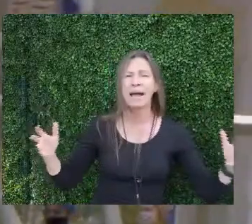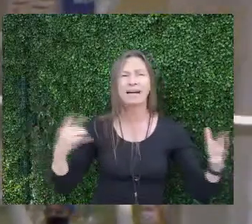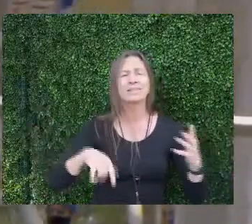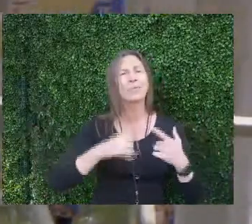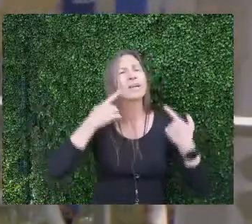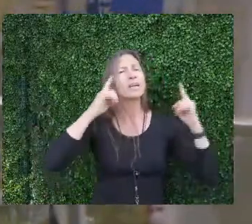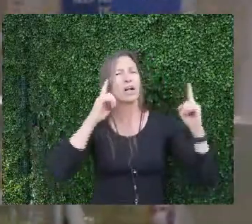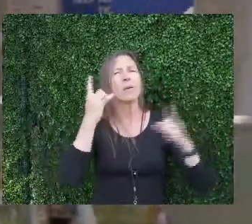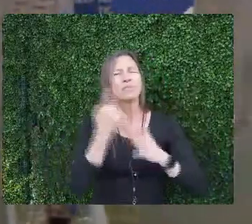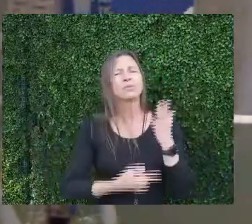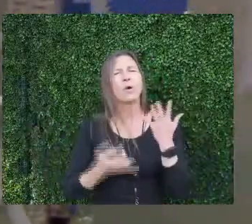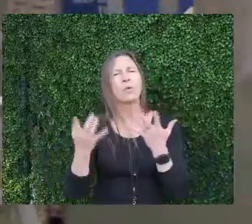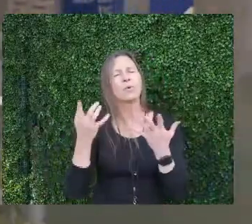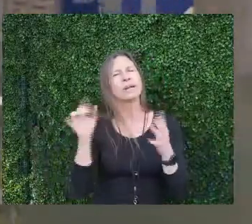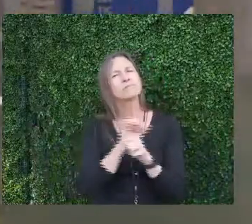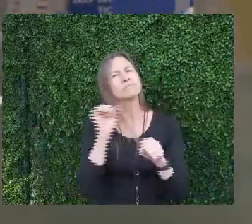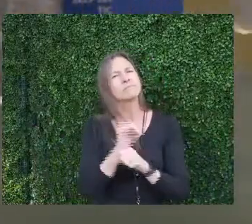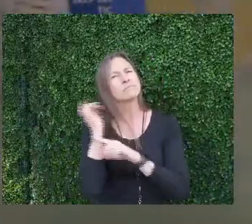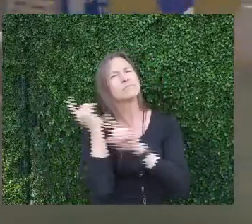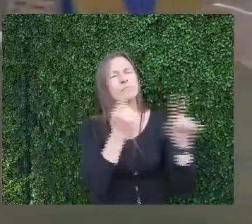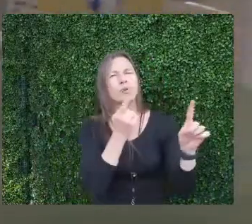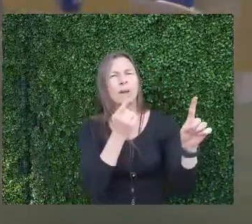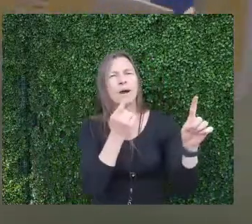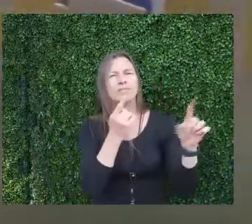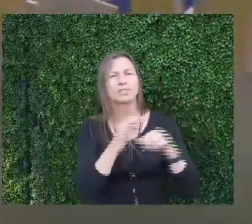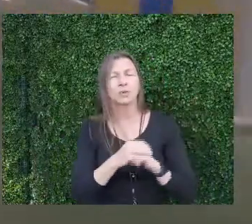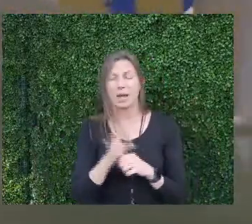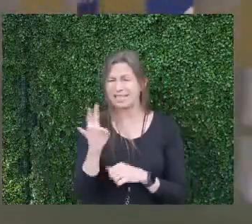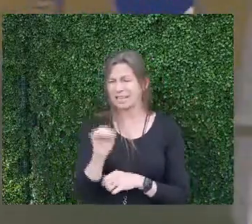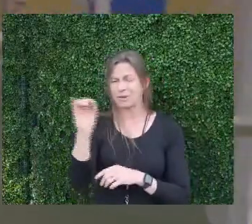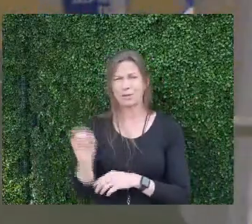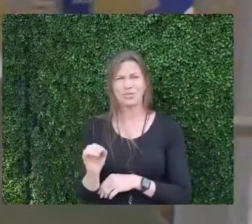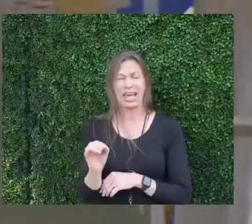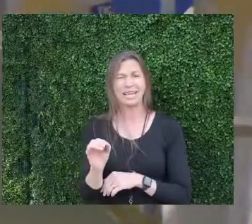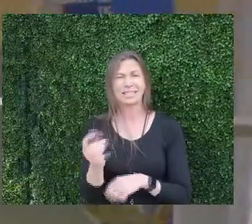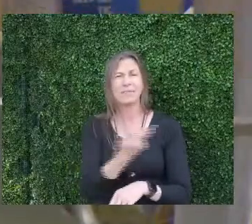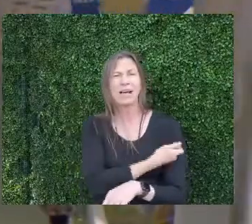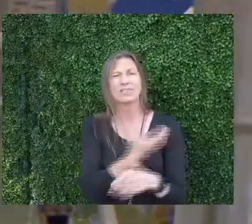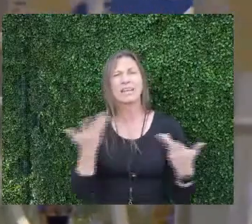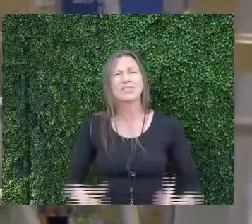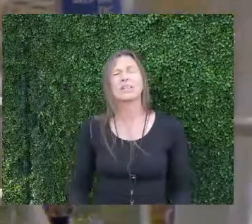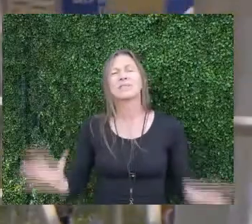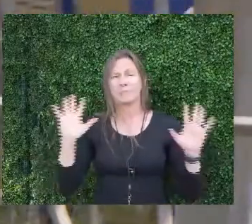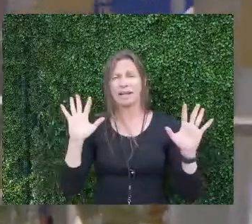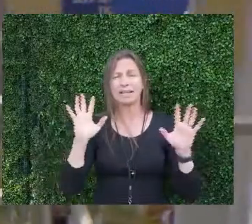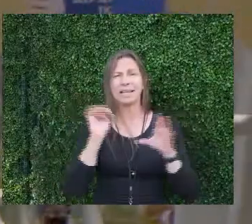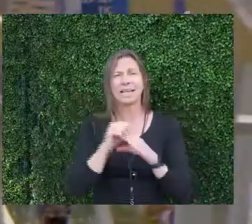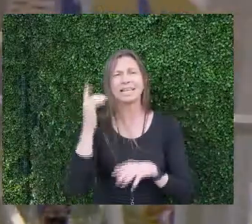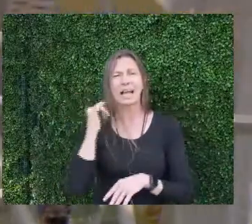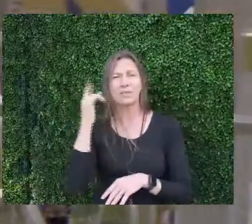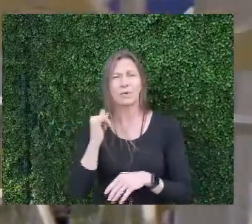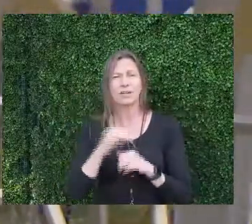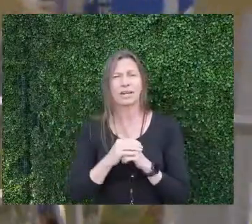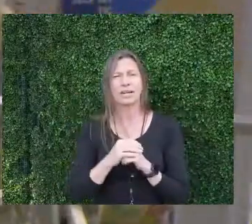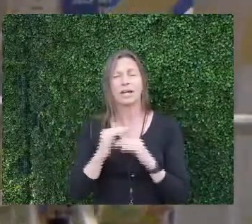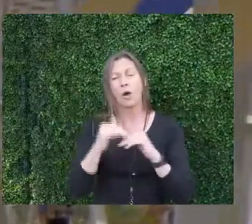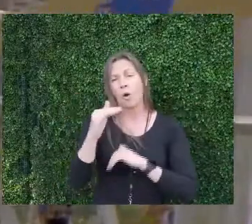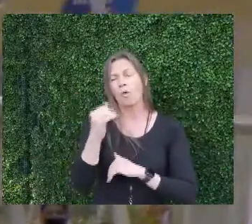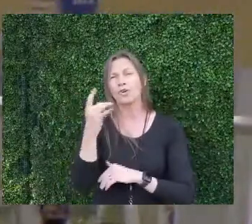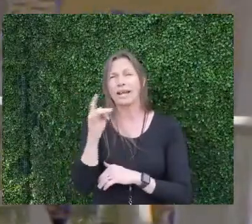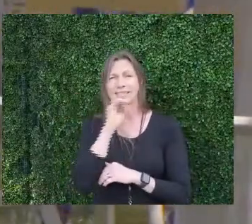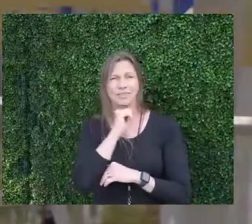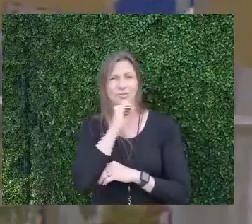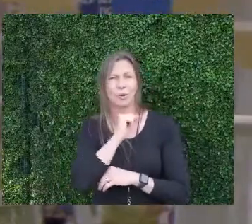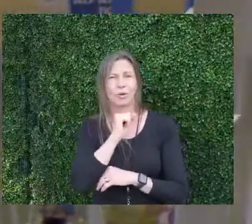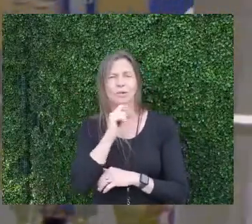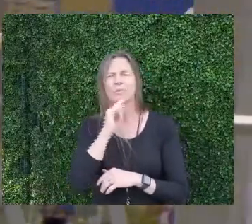Over 70% vaccination has been reached in California among adults over 18. But right from here, just a few minutes